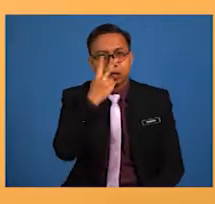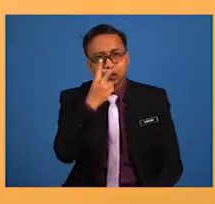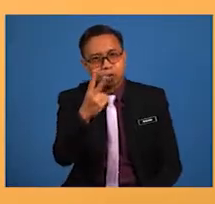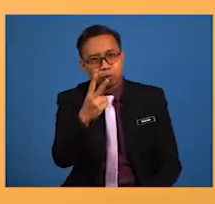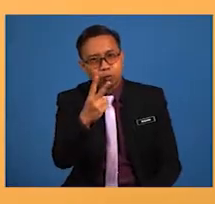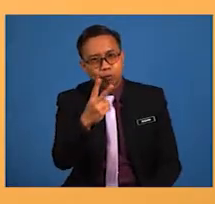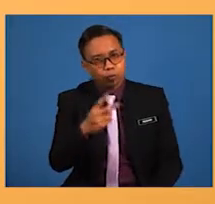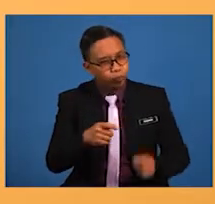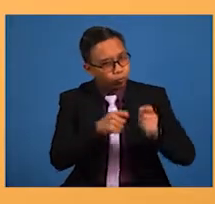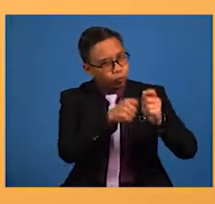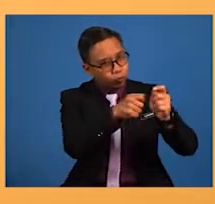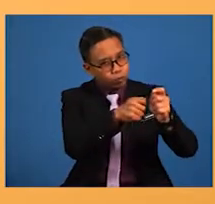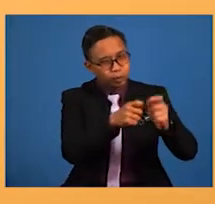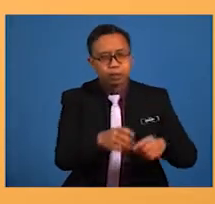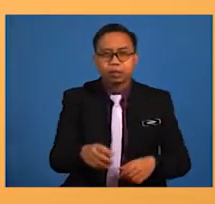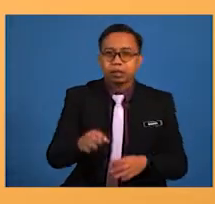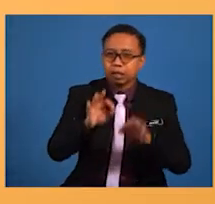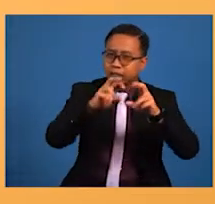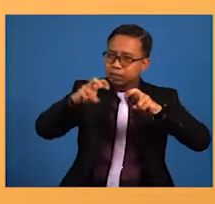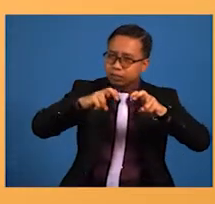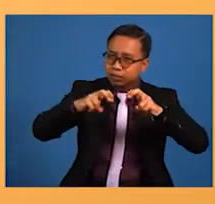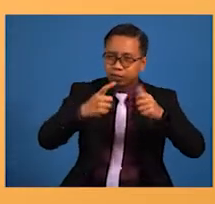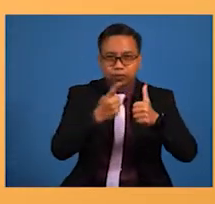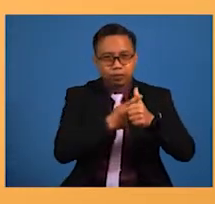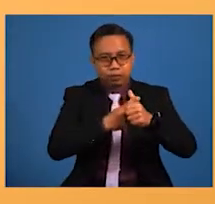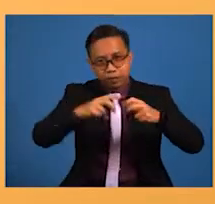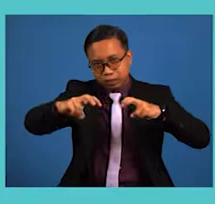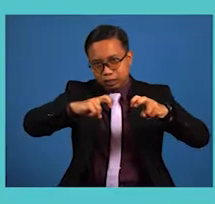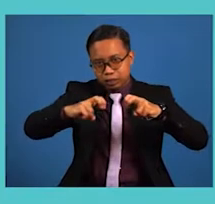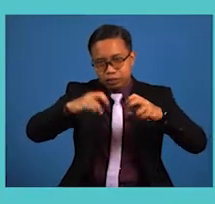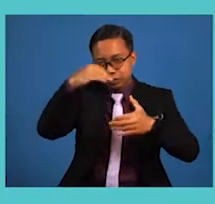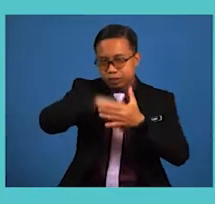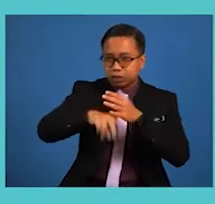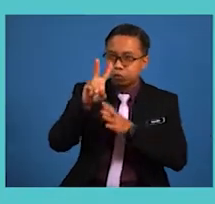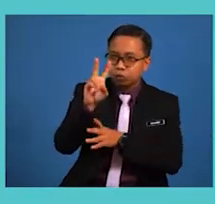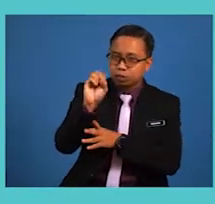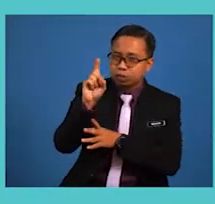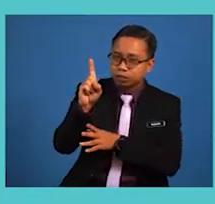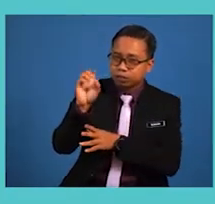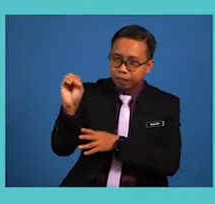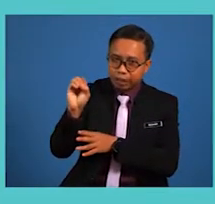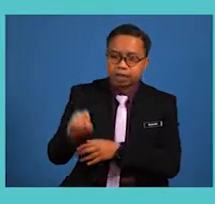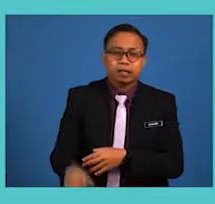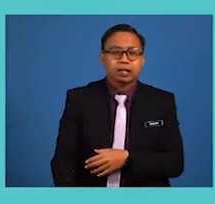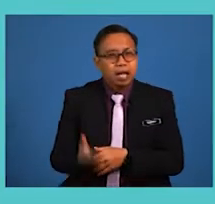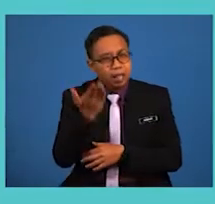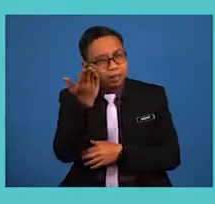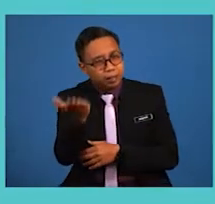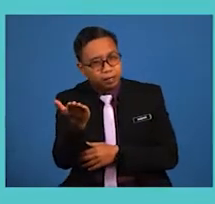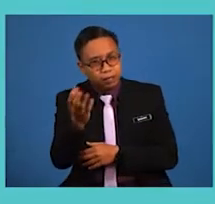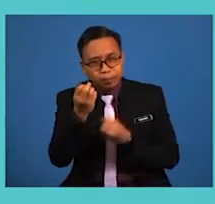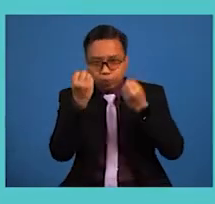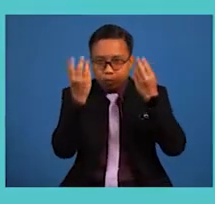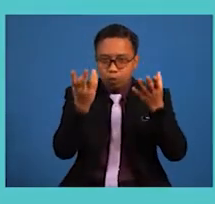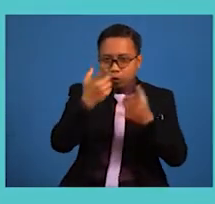Look at the following sets of analysis. Look at the first analysis. In 2010, there were more